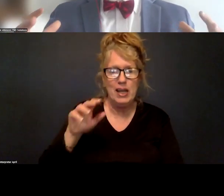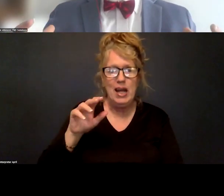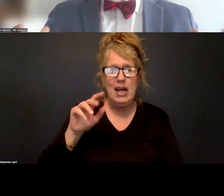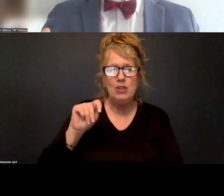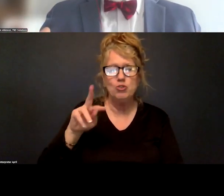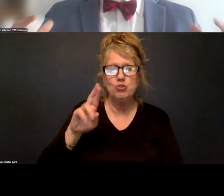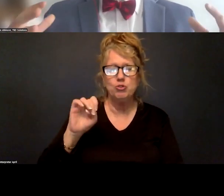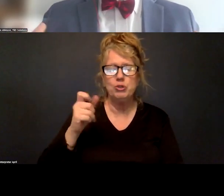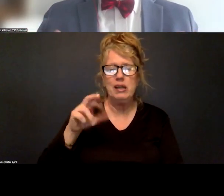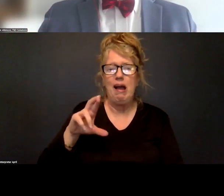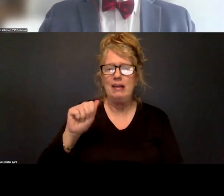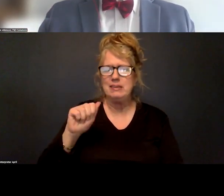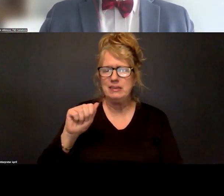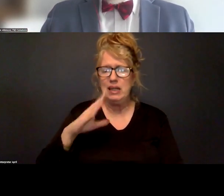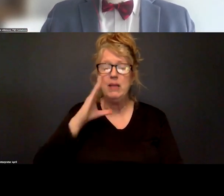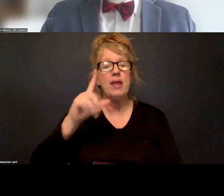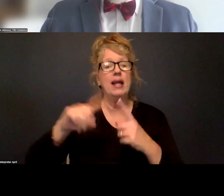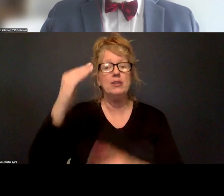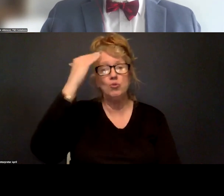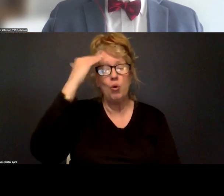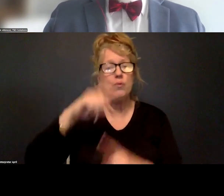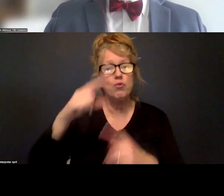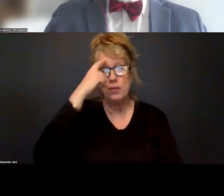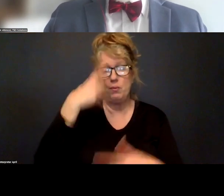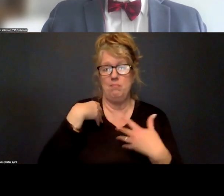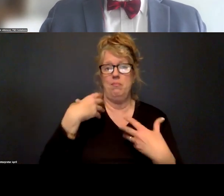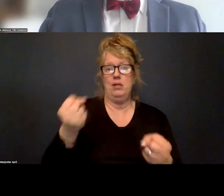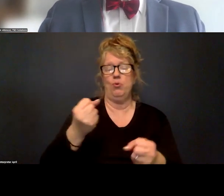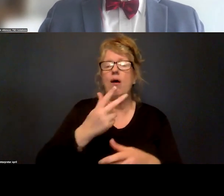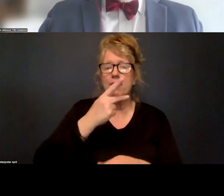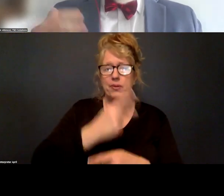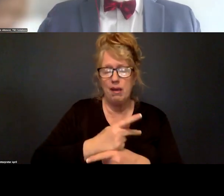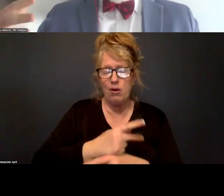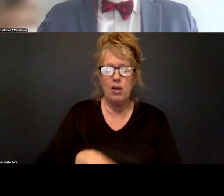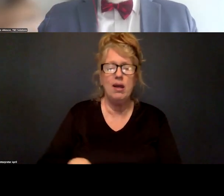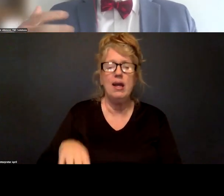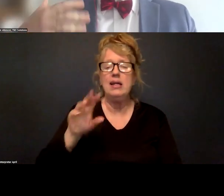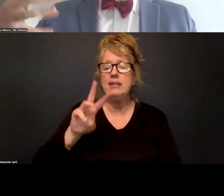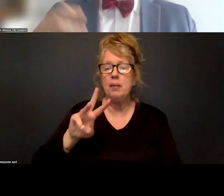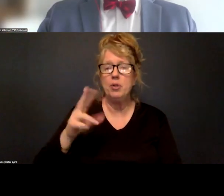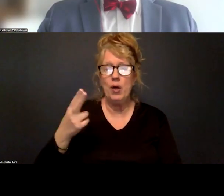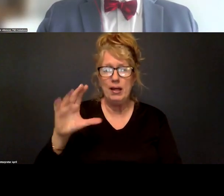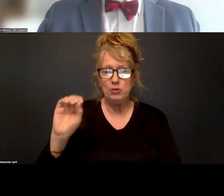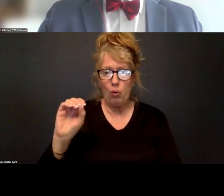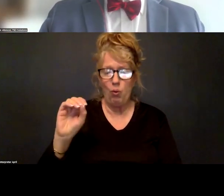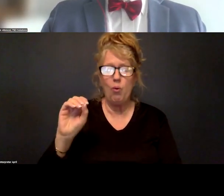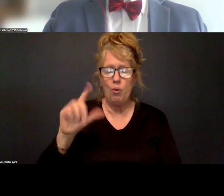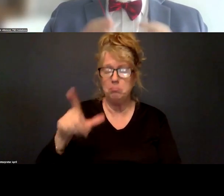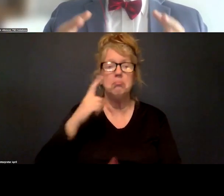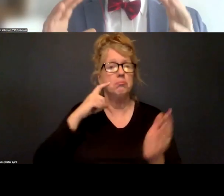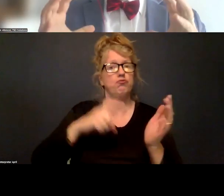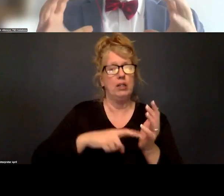known the world over for their mental health care. As a matter of fact, the WHO has recognized them as one of